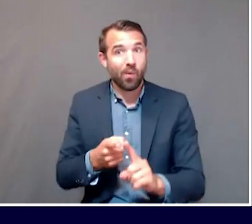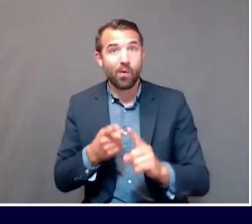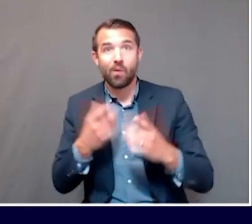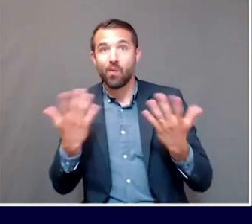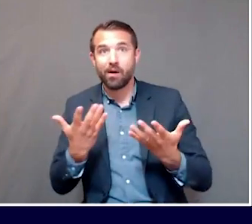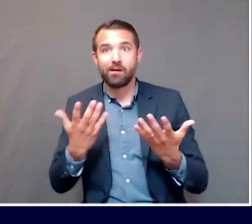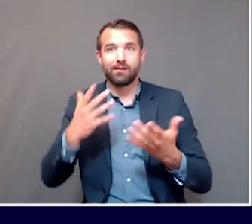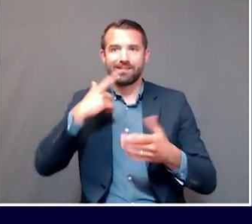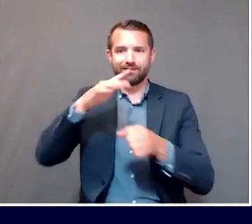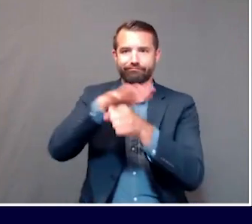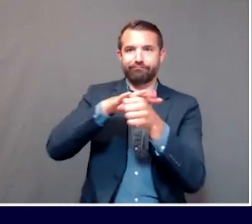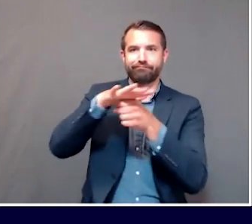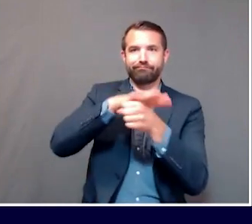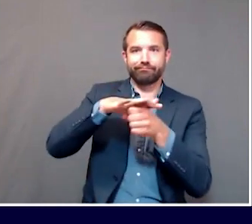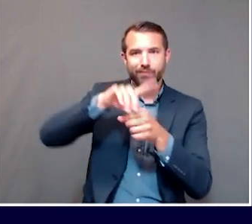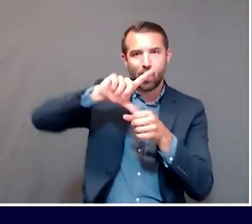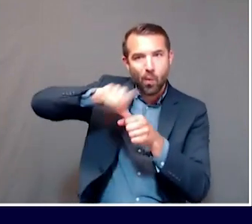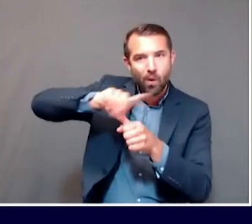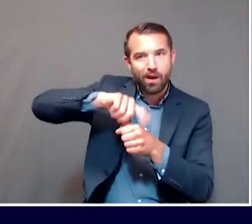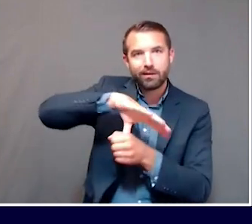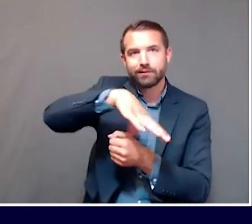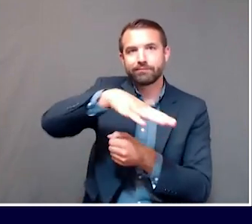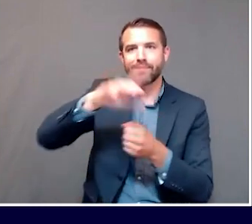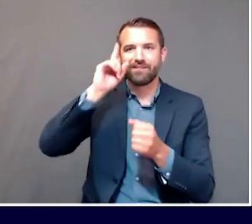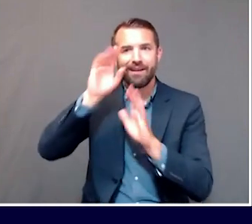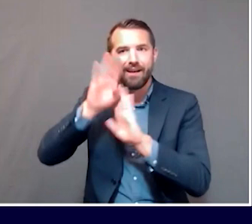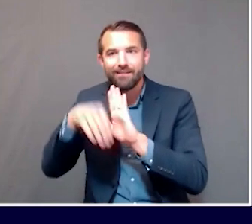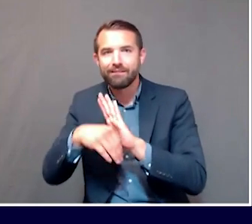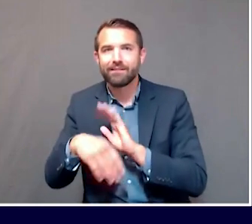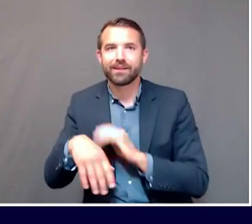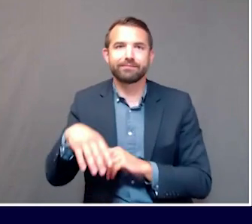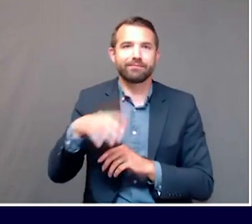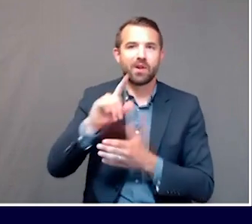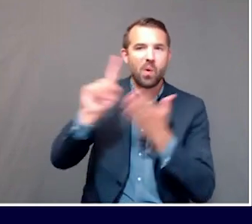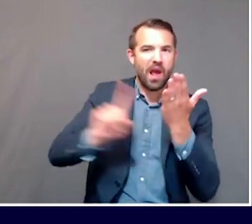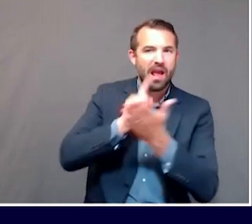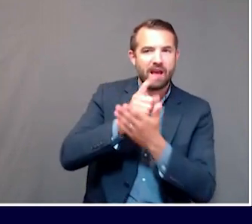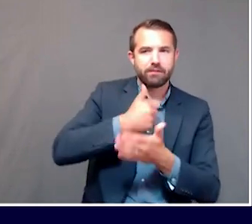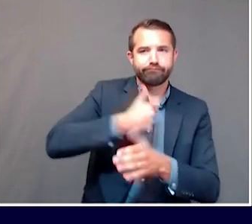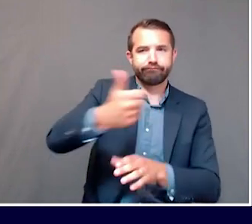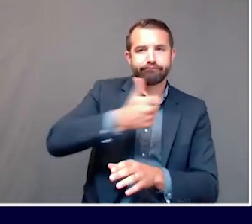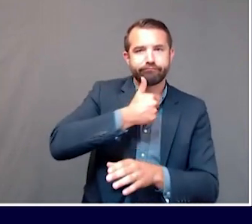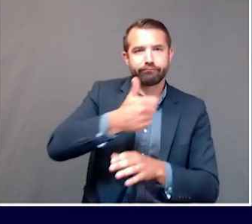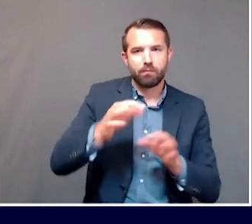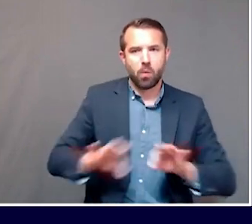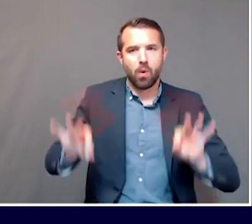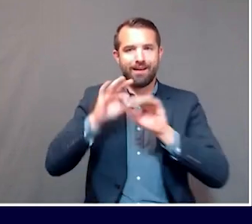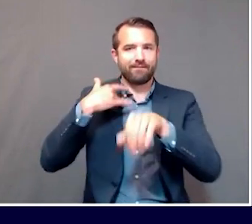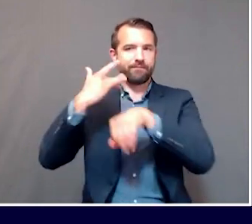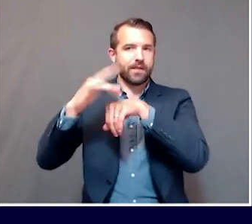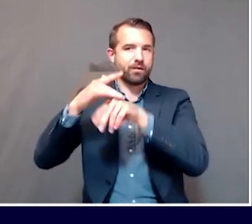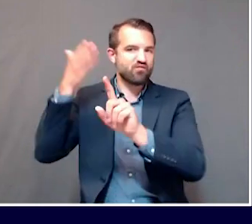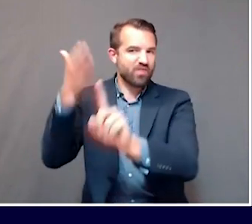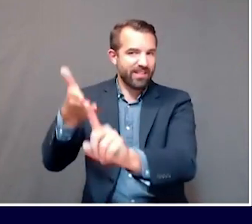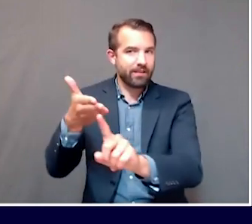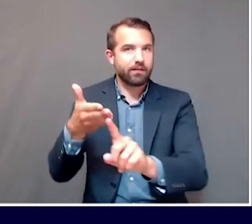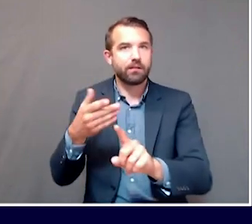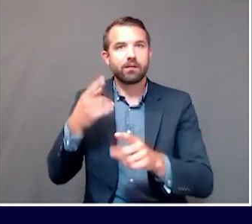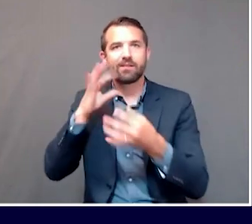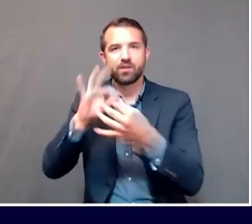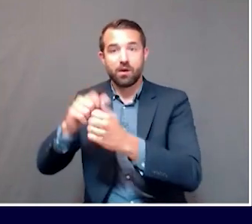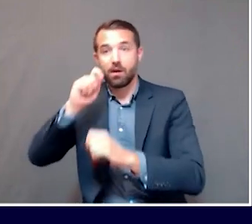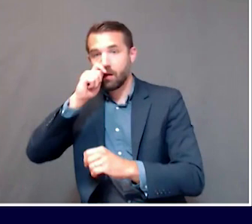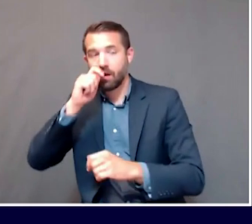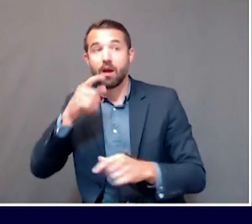sample collected for COVID-19 testing. That sample will be sent to our lab, and the state of Maine will pay for that using federal funding that we've